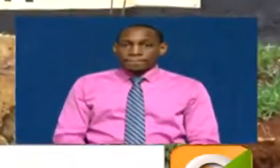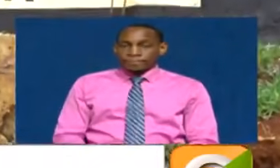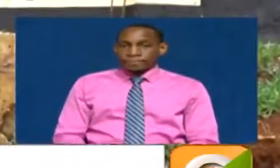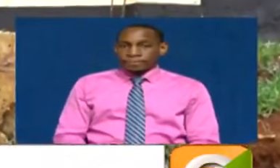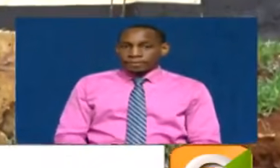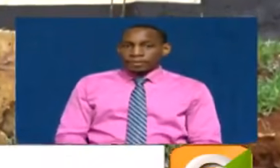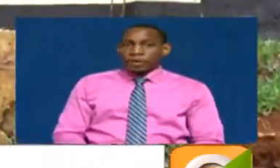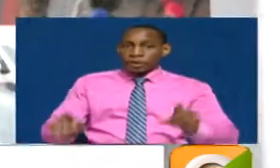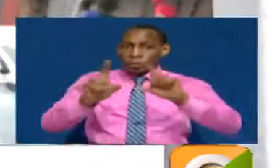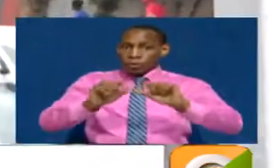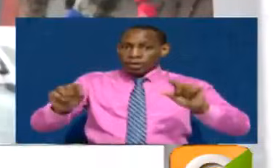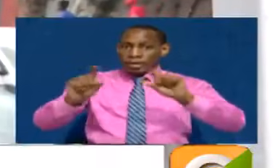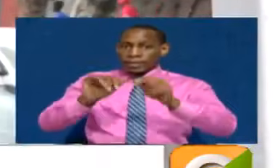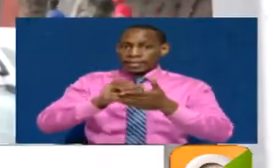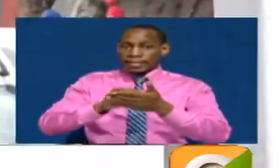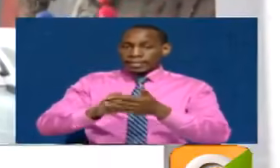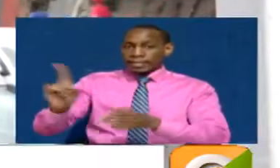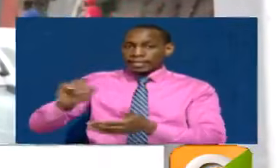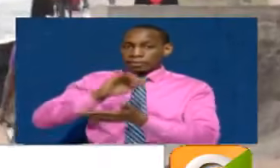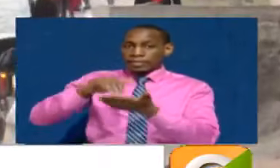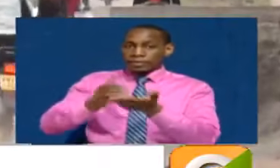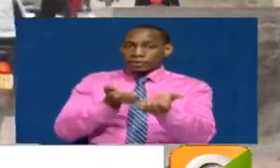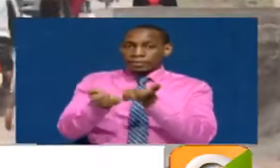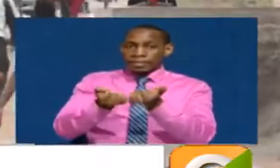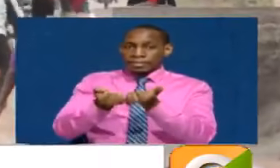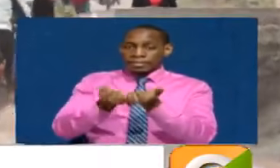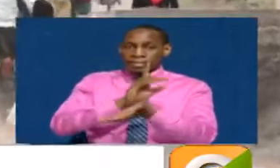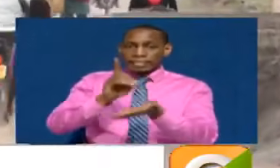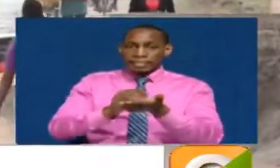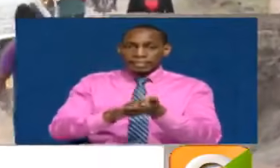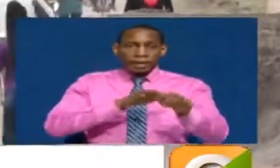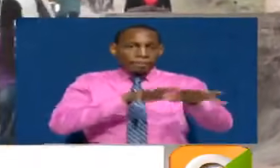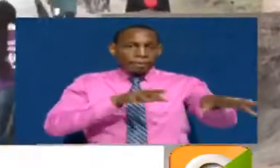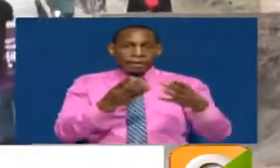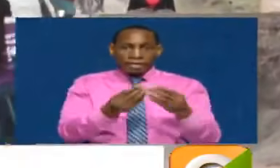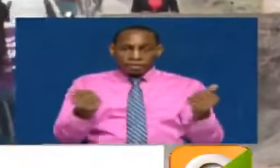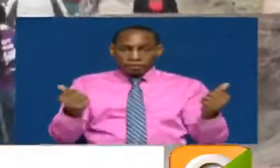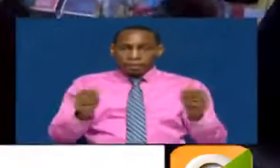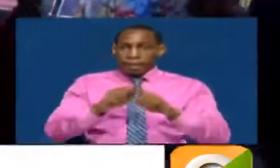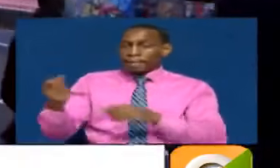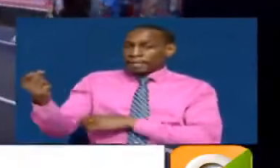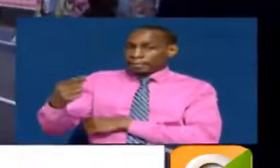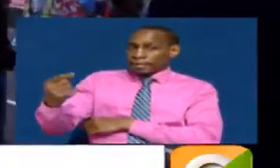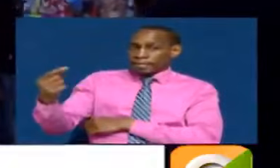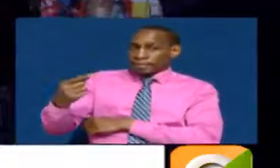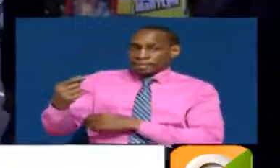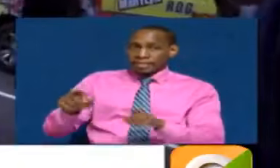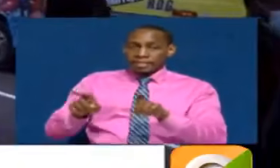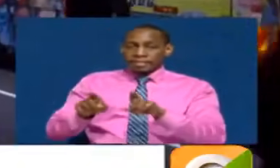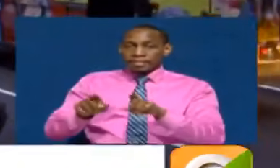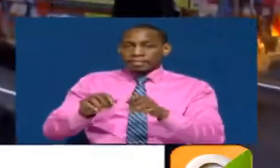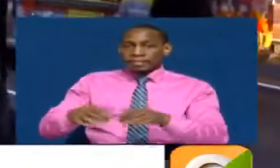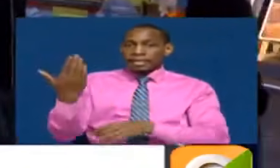It has been billed as the answer to Nairobi Central Business District's legendary congestion. But months after and three test